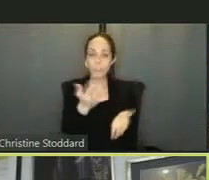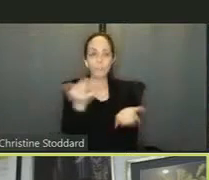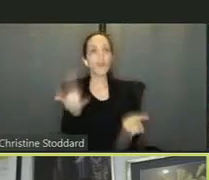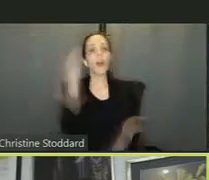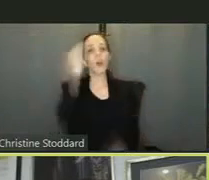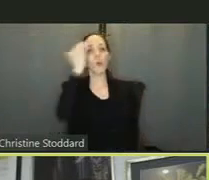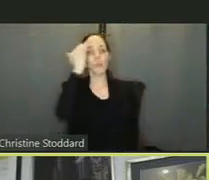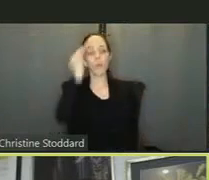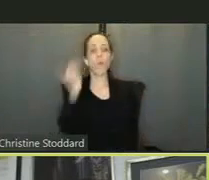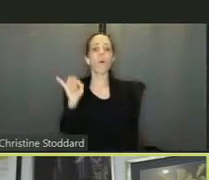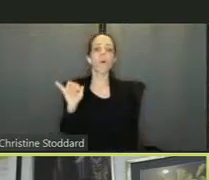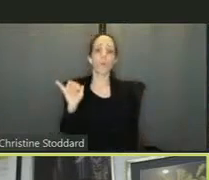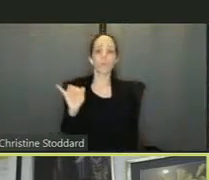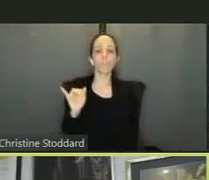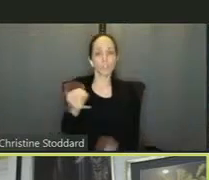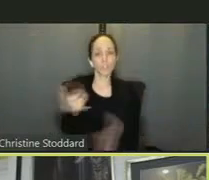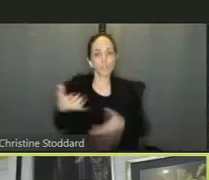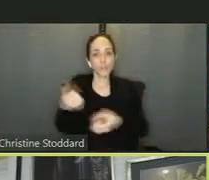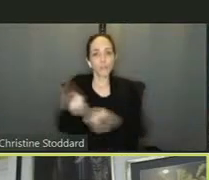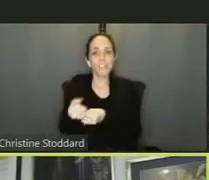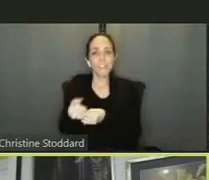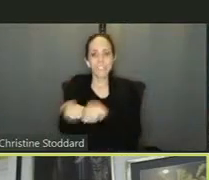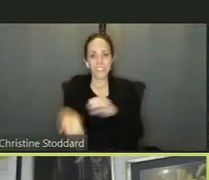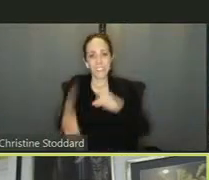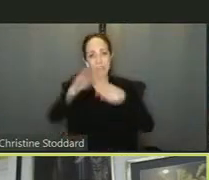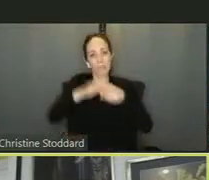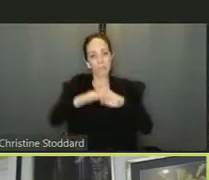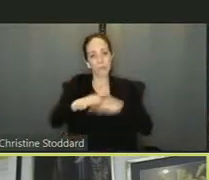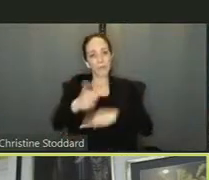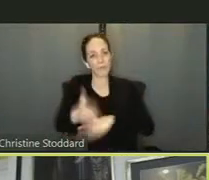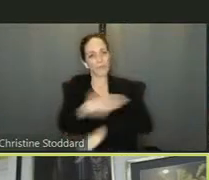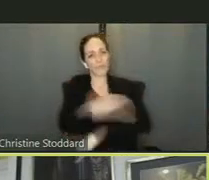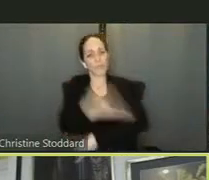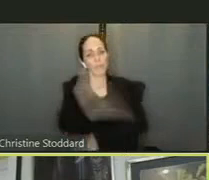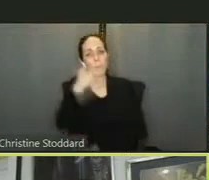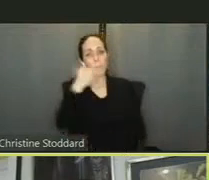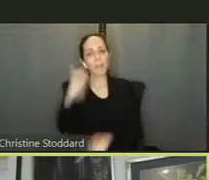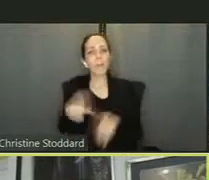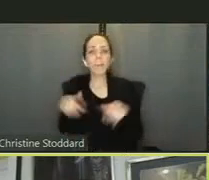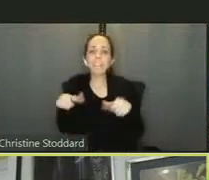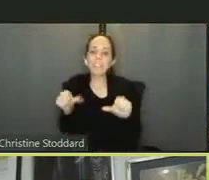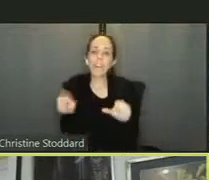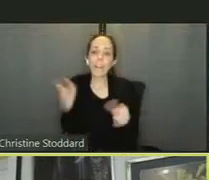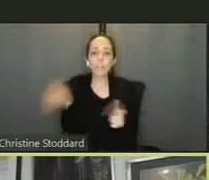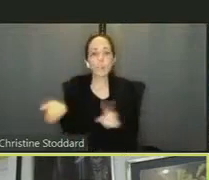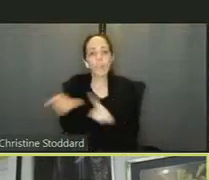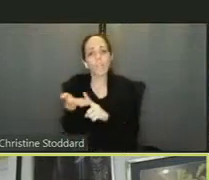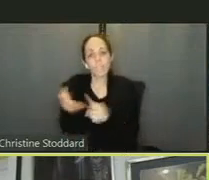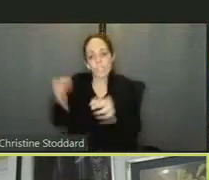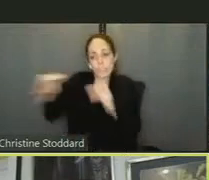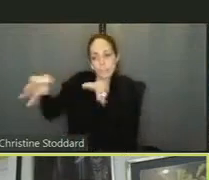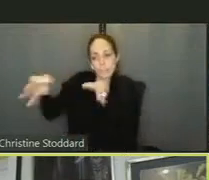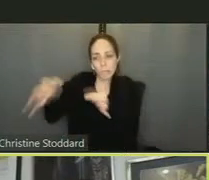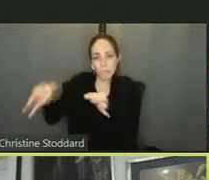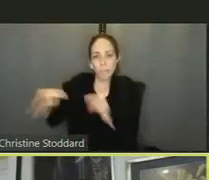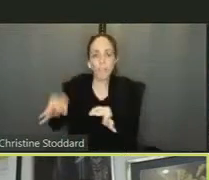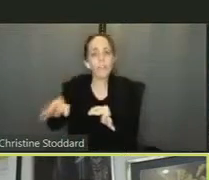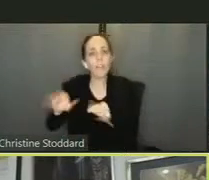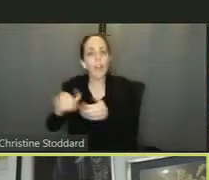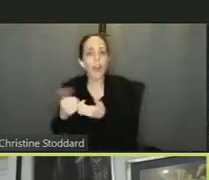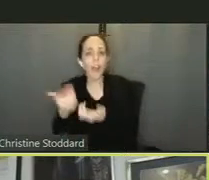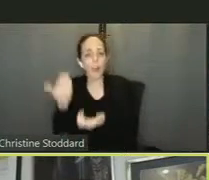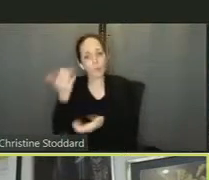and trust has improved, but there's still quite a long way to go, and we really need to target the groups that are